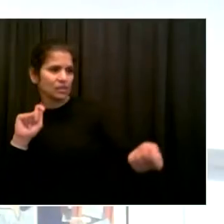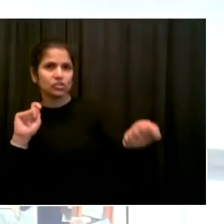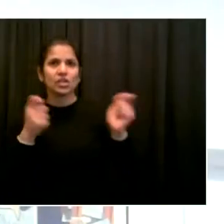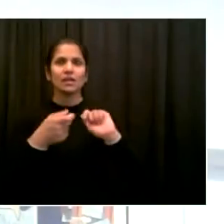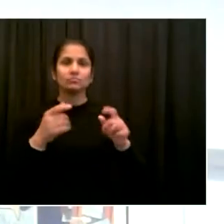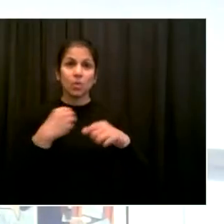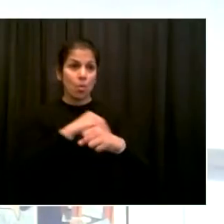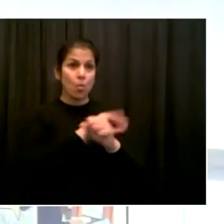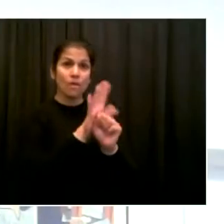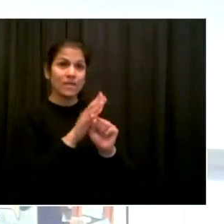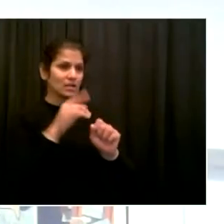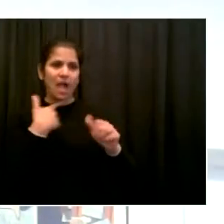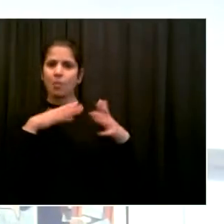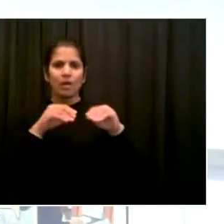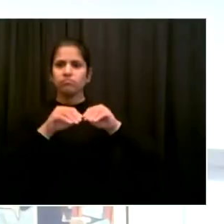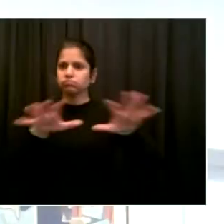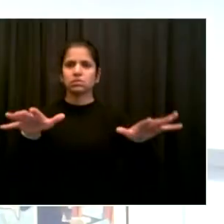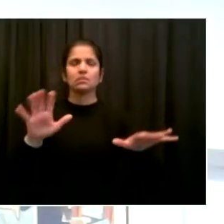Amen. Go ahead, James.